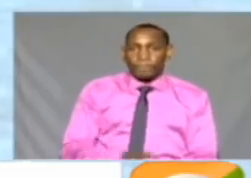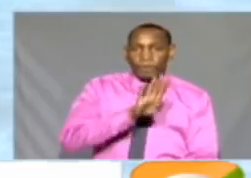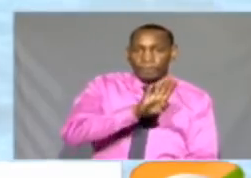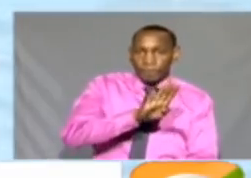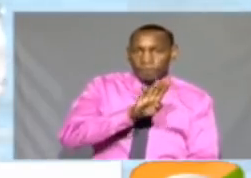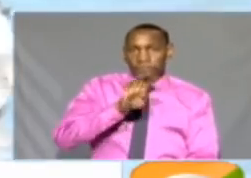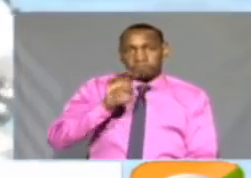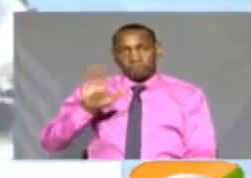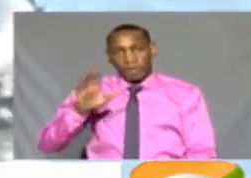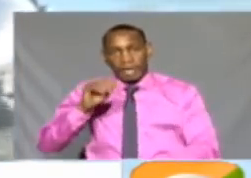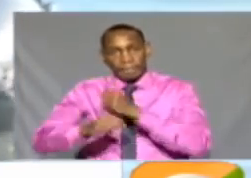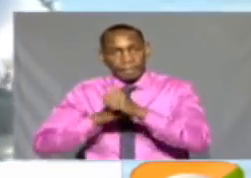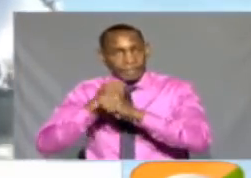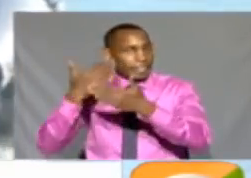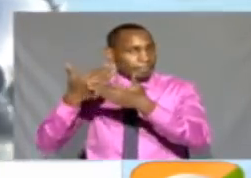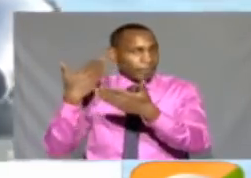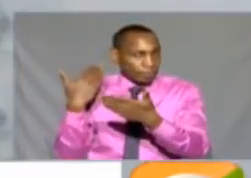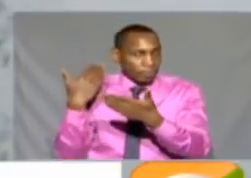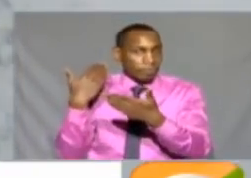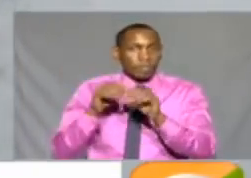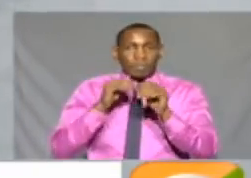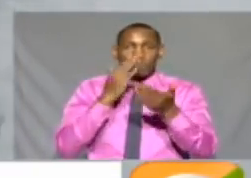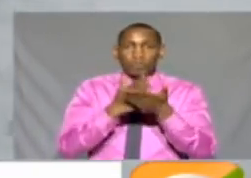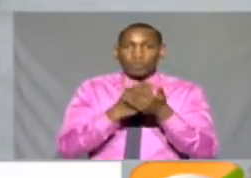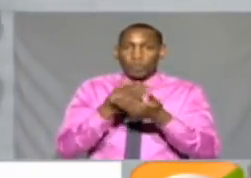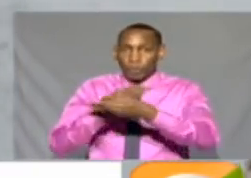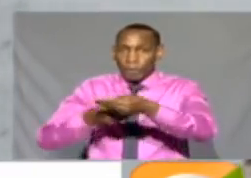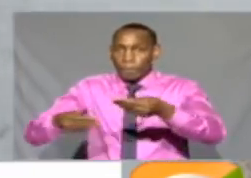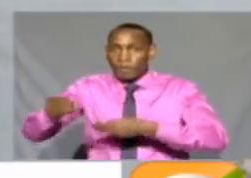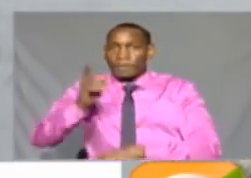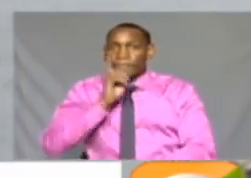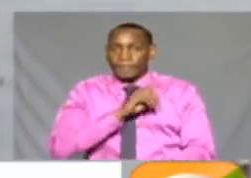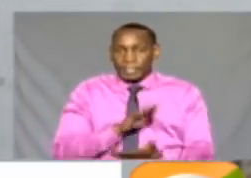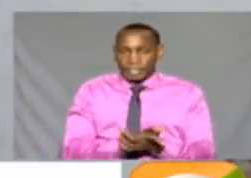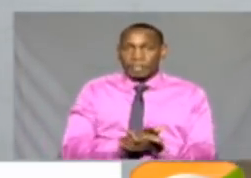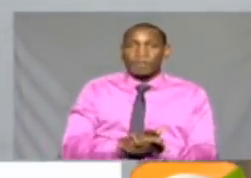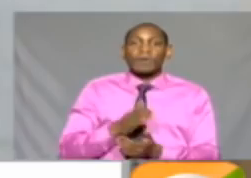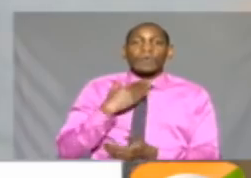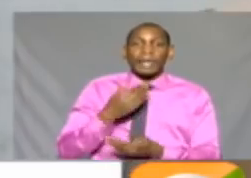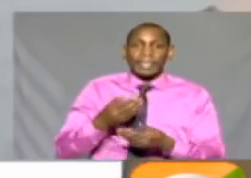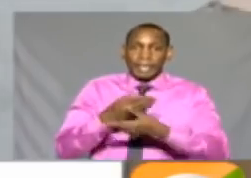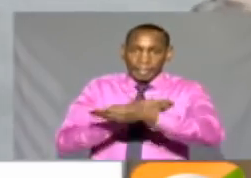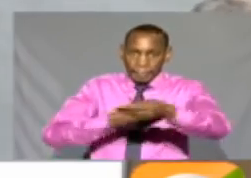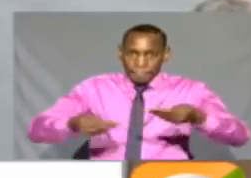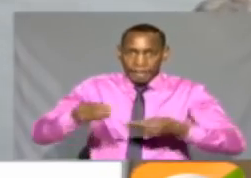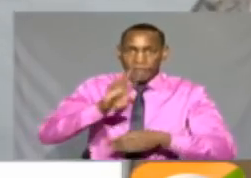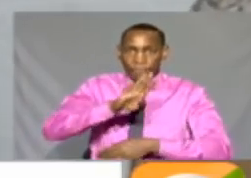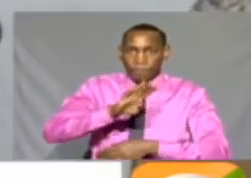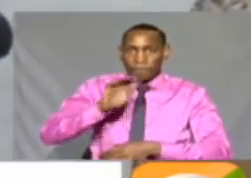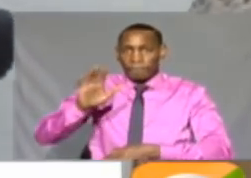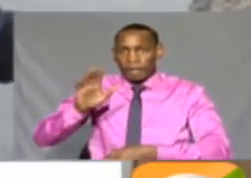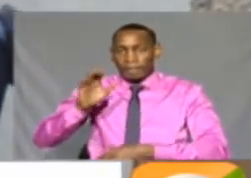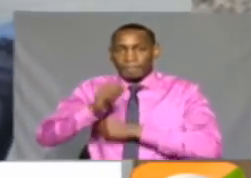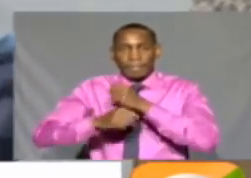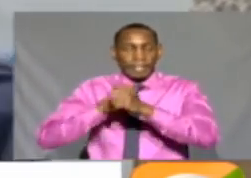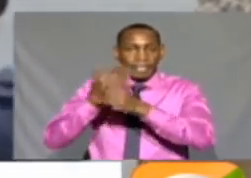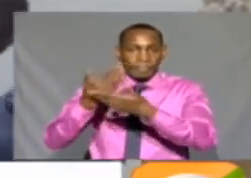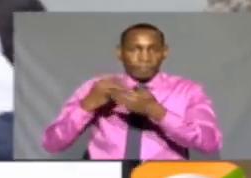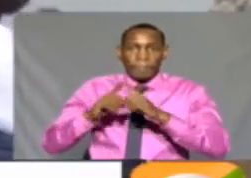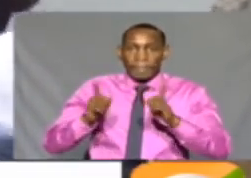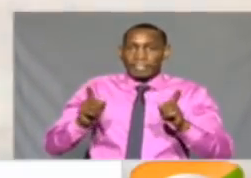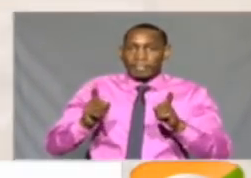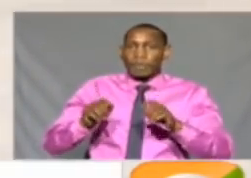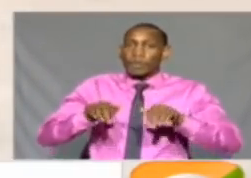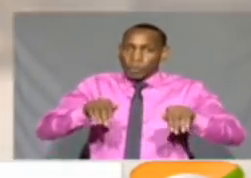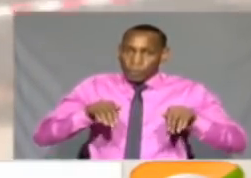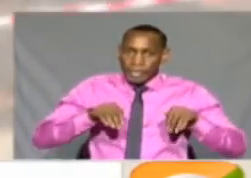4 or 5 years before it was actually purchased. The need was identified 4 or 5 years before, and it took almost 4 years